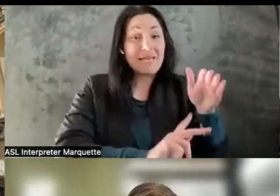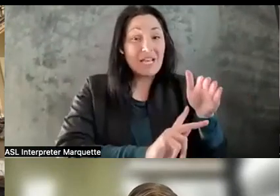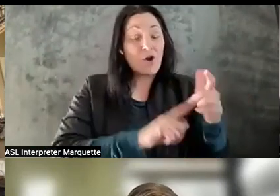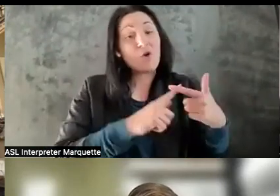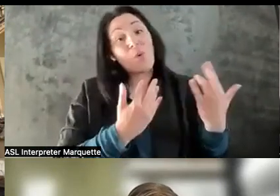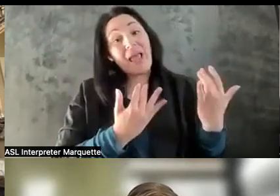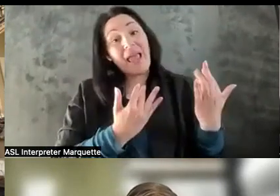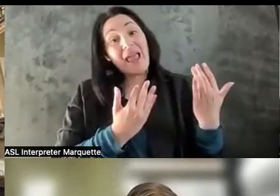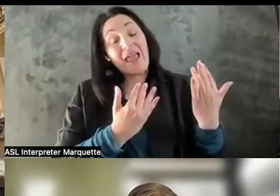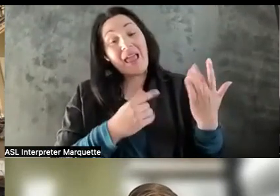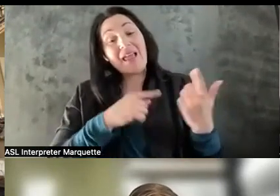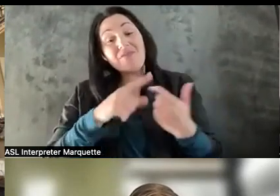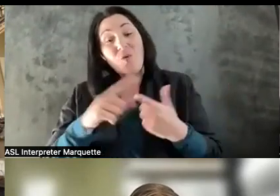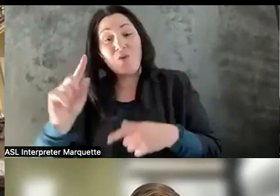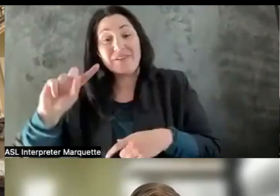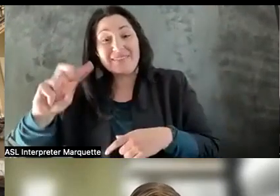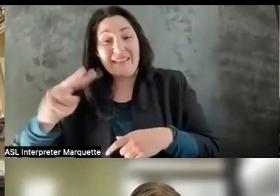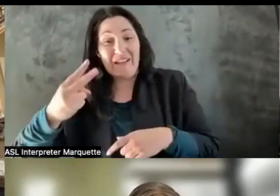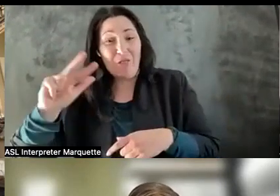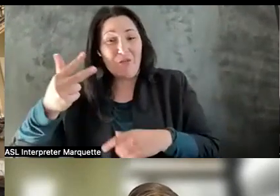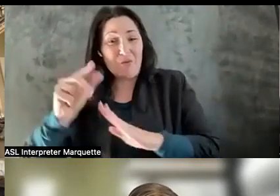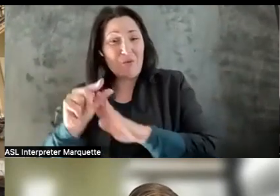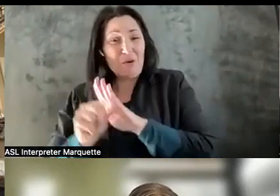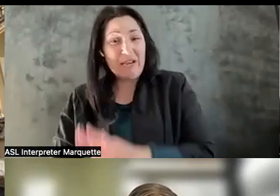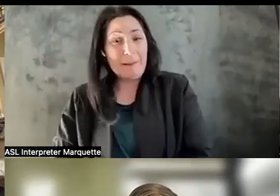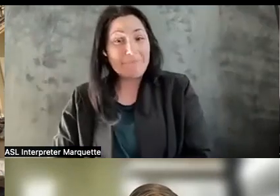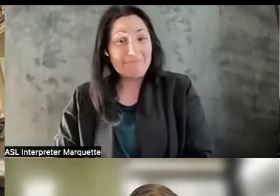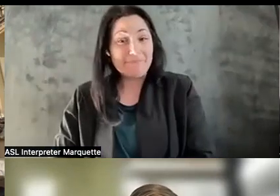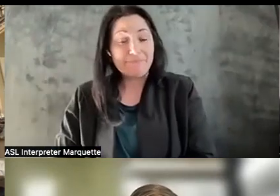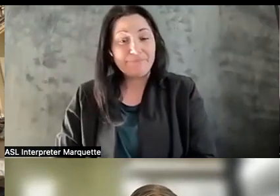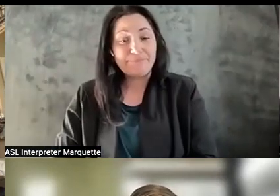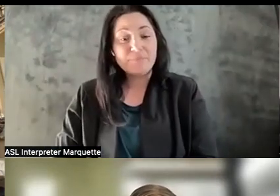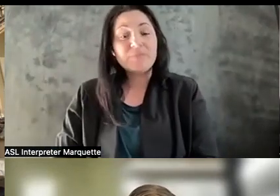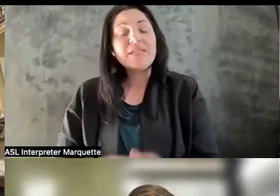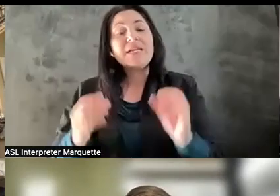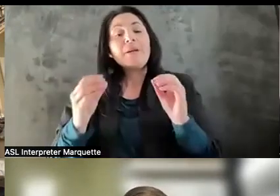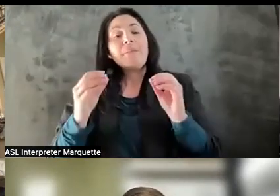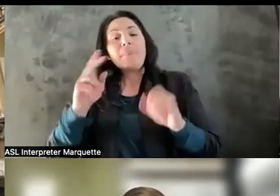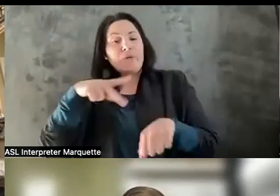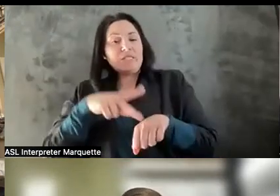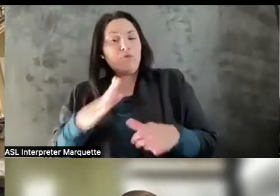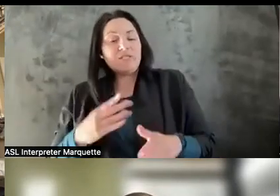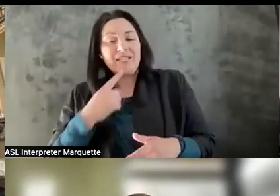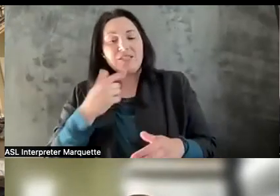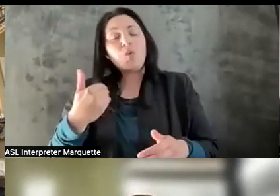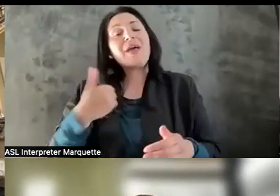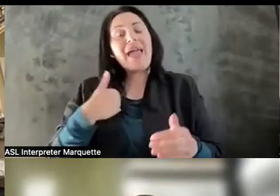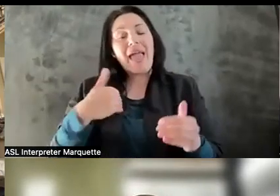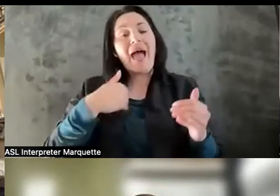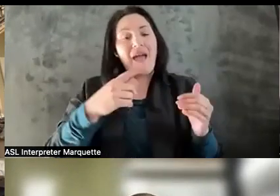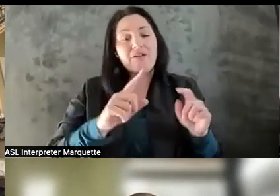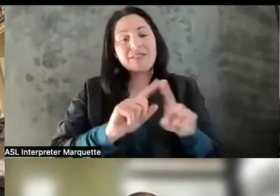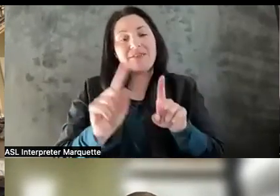around for your second or third grader. So we have staggered dismissal because